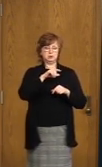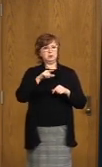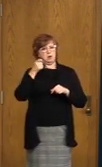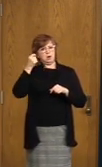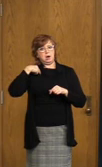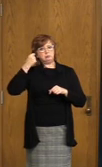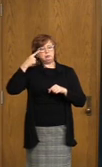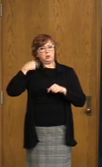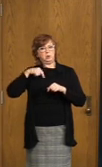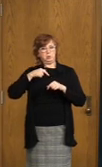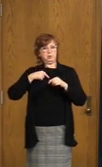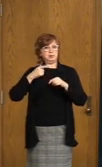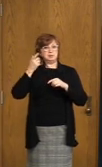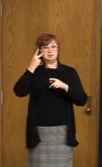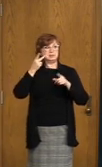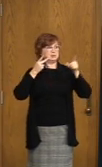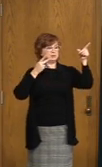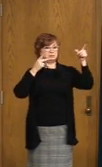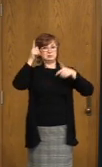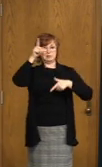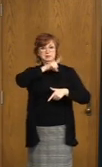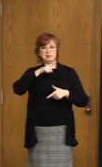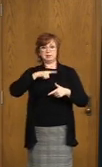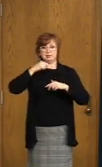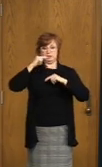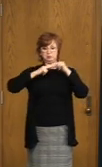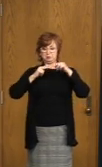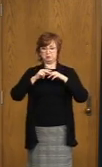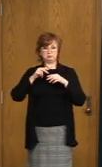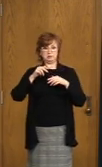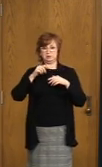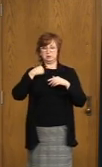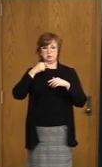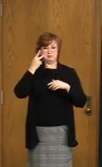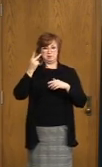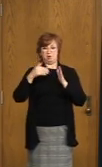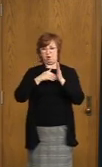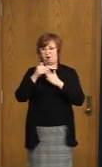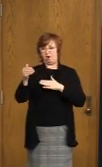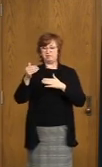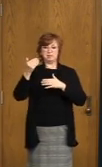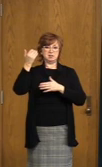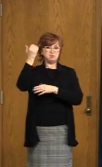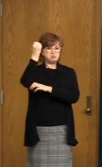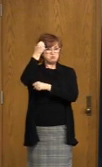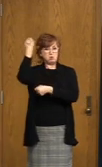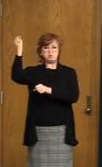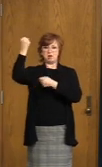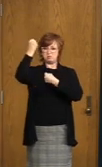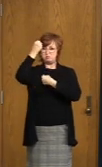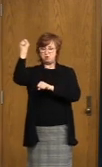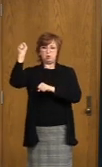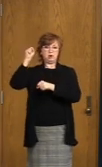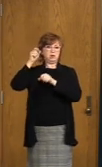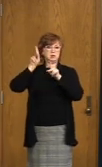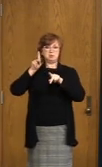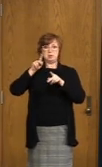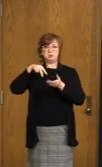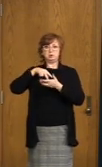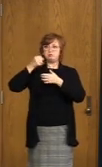protest these decisions. We see protests in front of this public building frequently. throughout my time being an